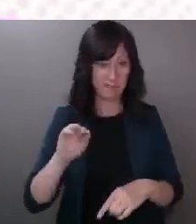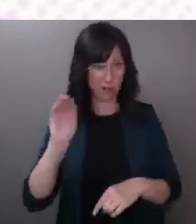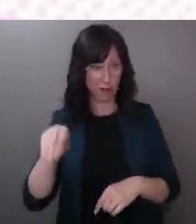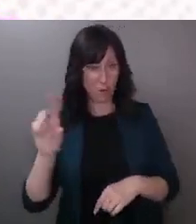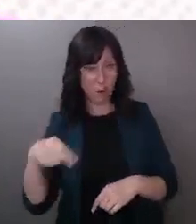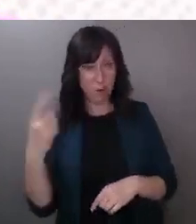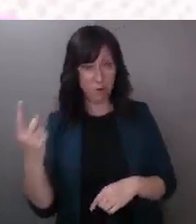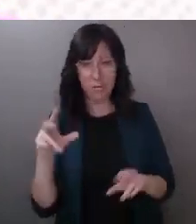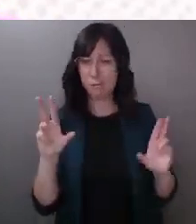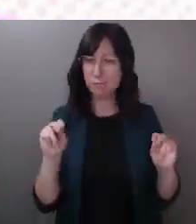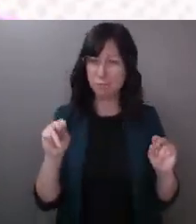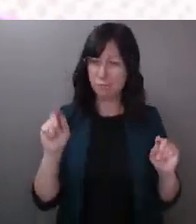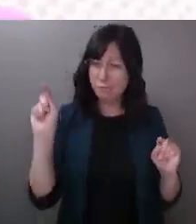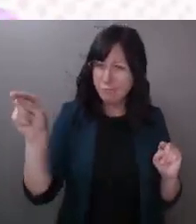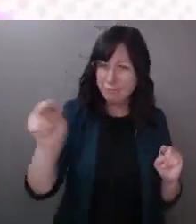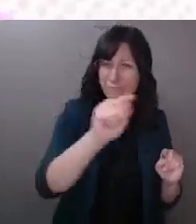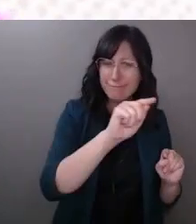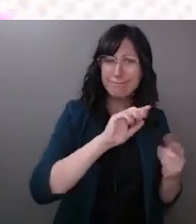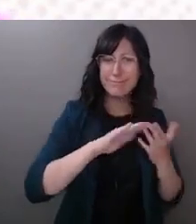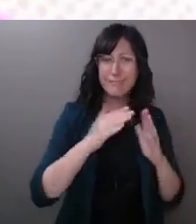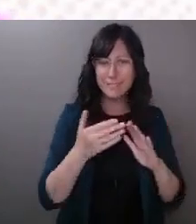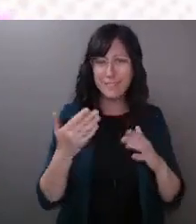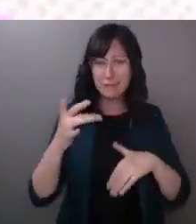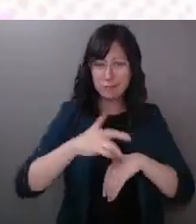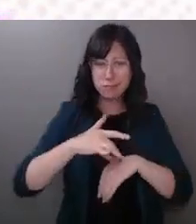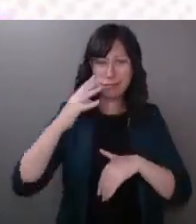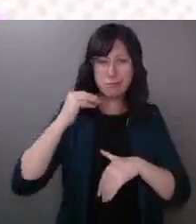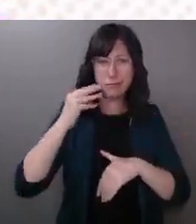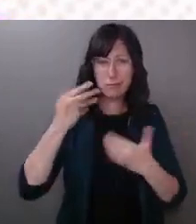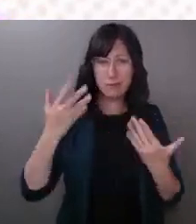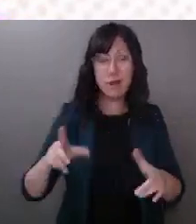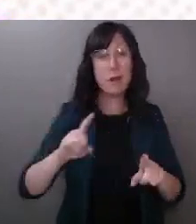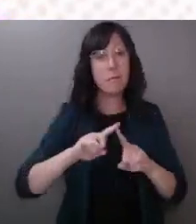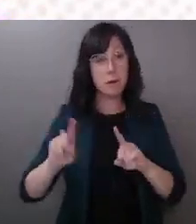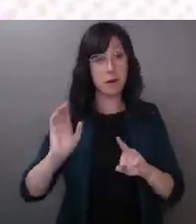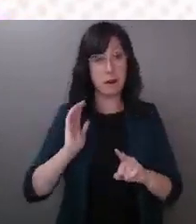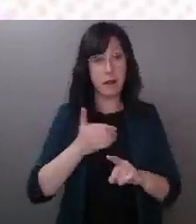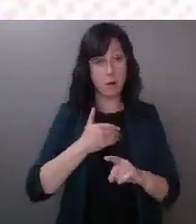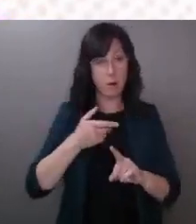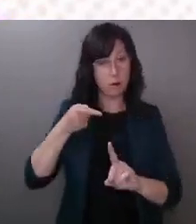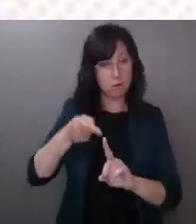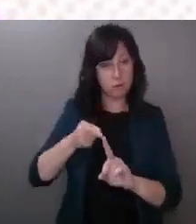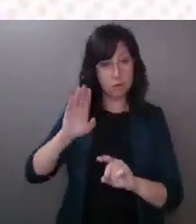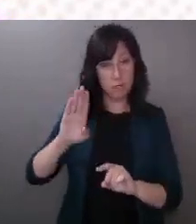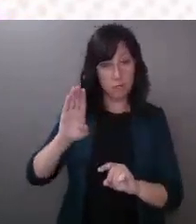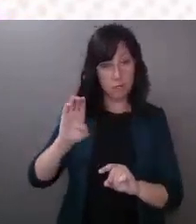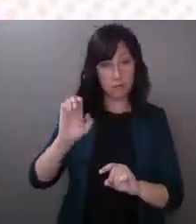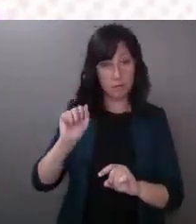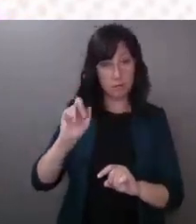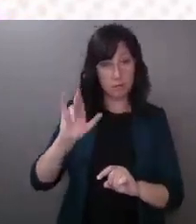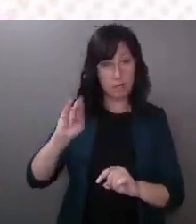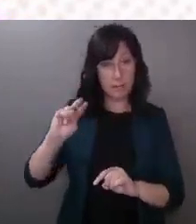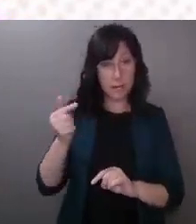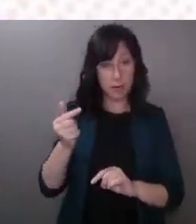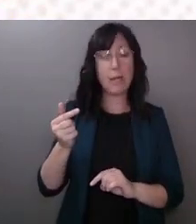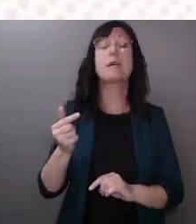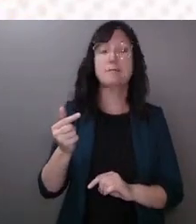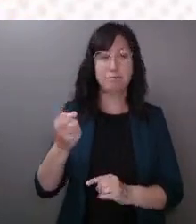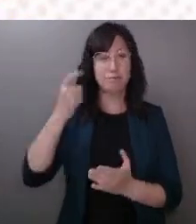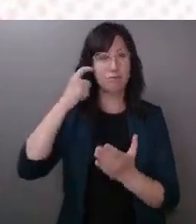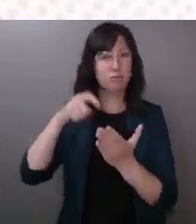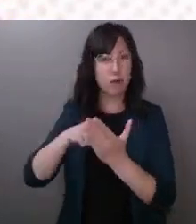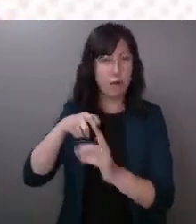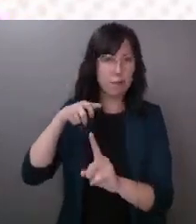world. However, the problem we have with the bearing is a problem that we're finally